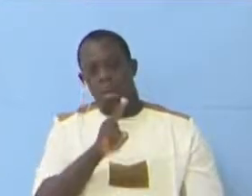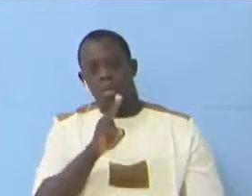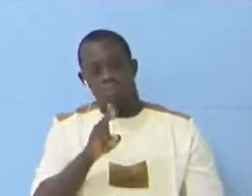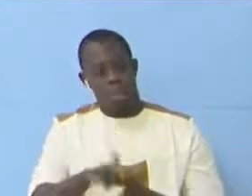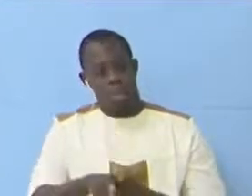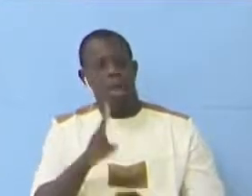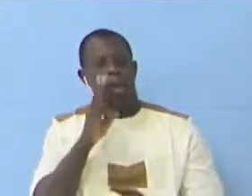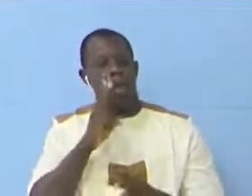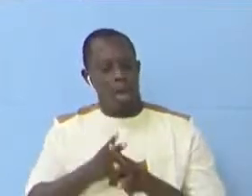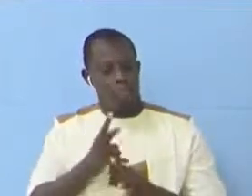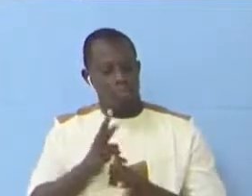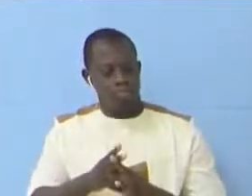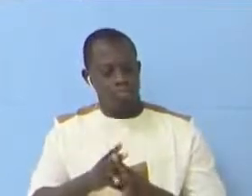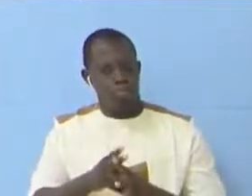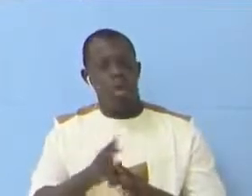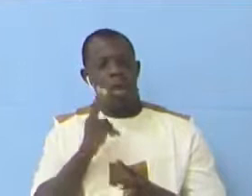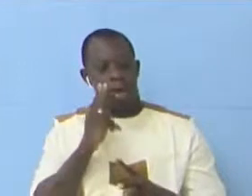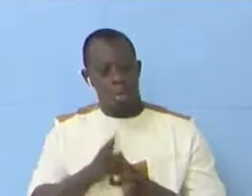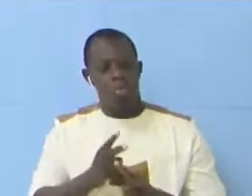diggante.